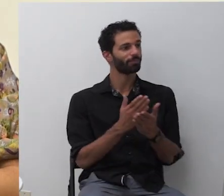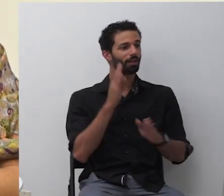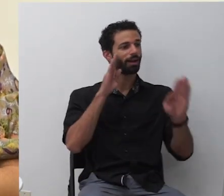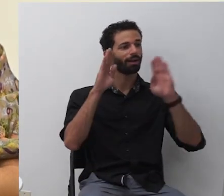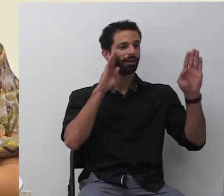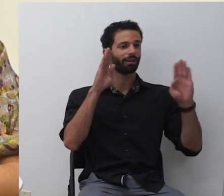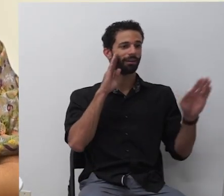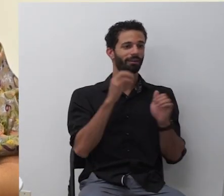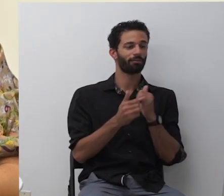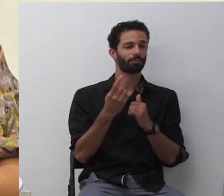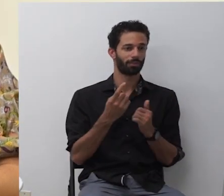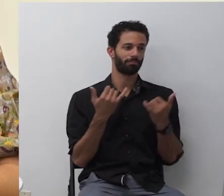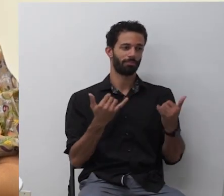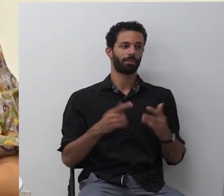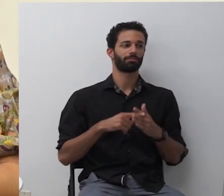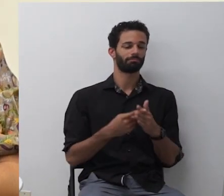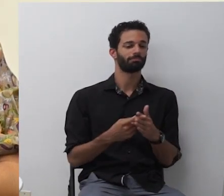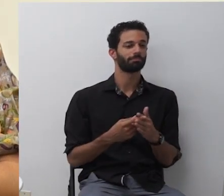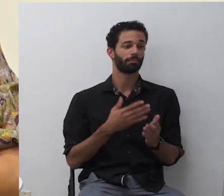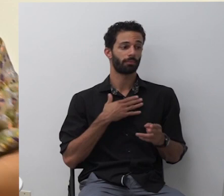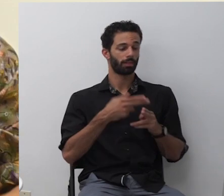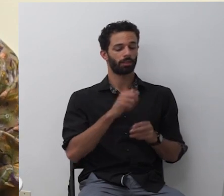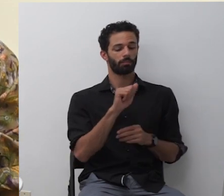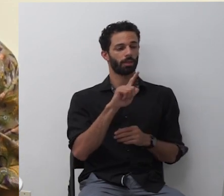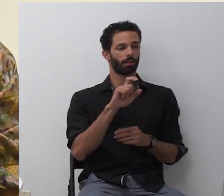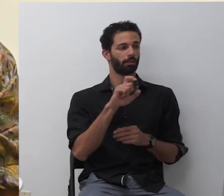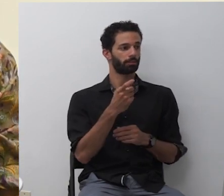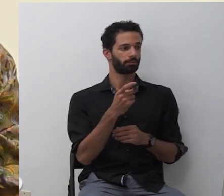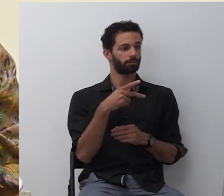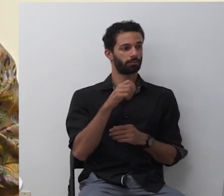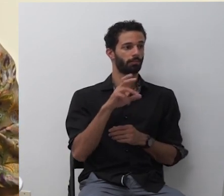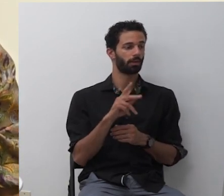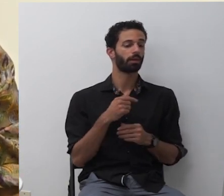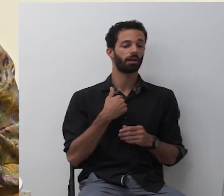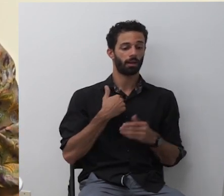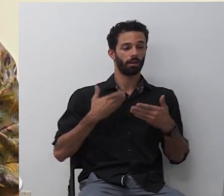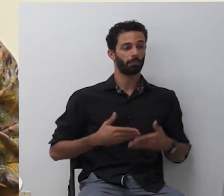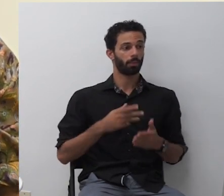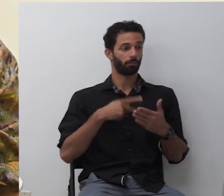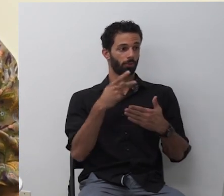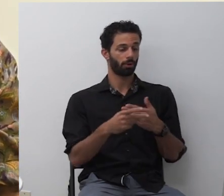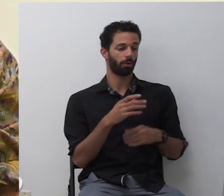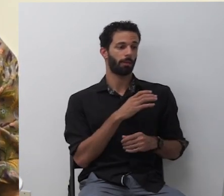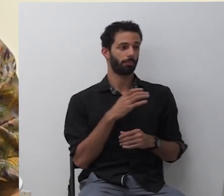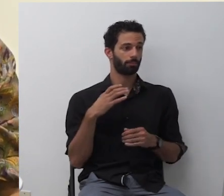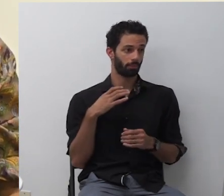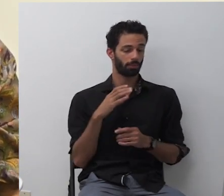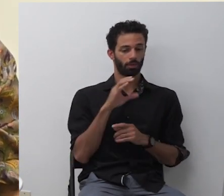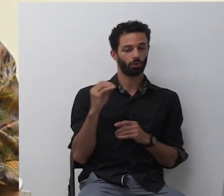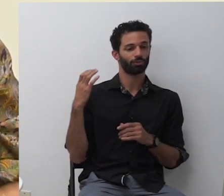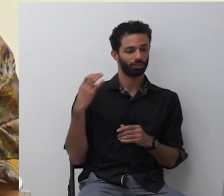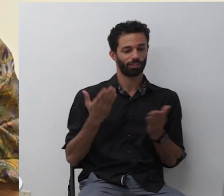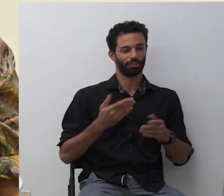everyone. We're going to go ahead and get started. My name is Alex Peck, and I am the program's committee co-chair here at GYOPO.